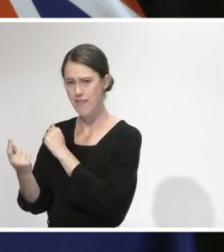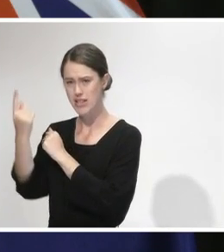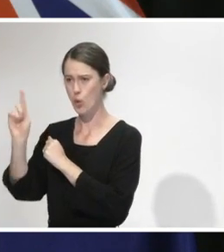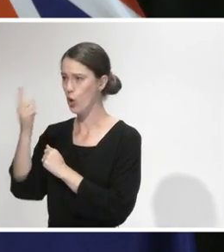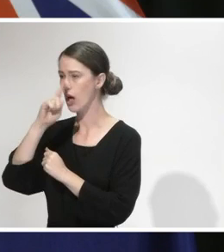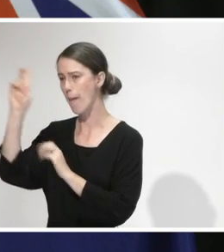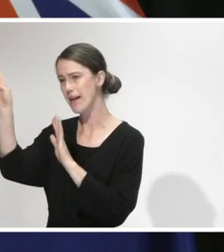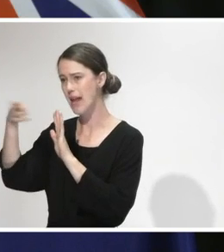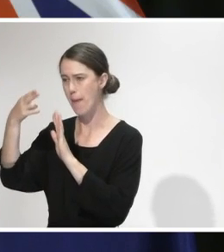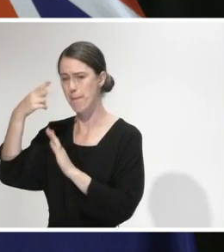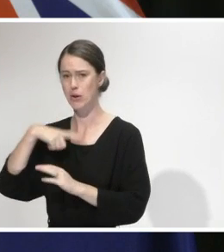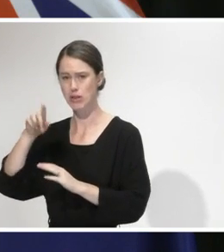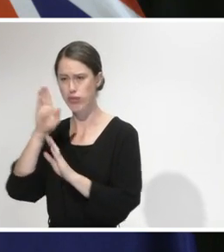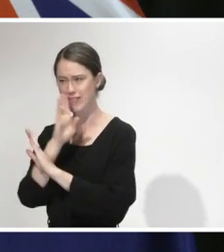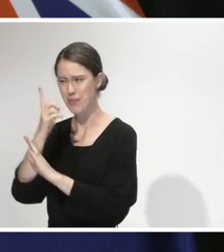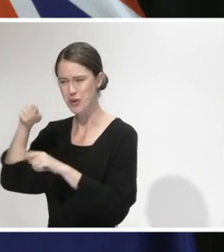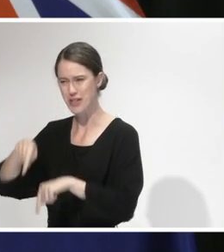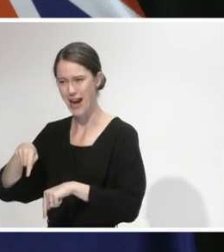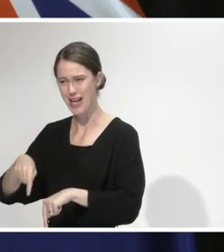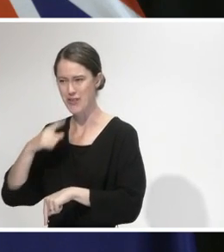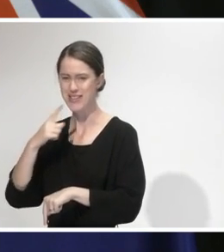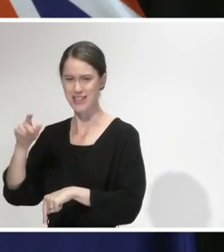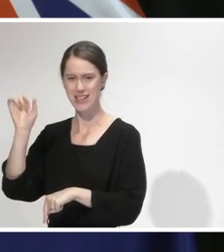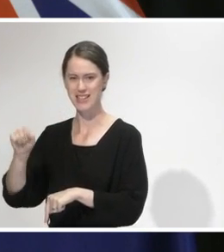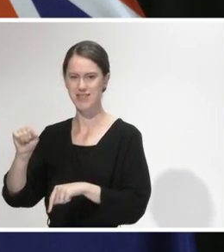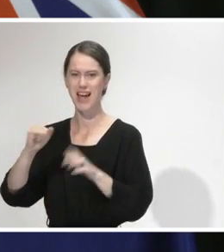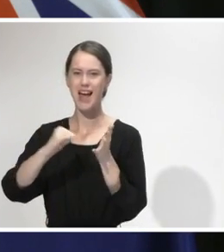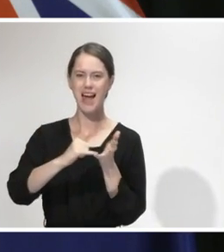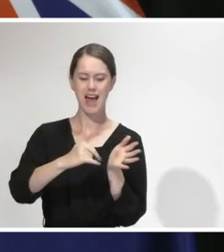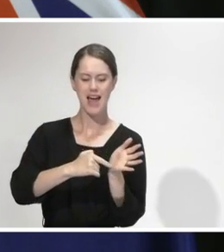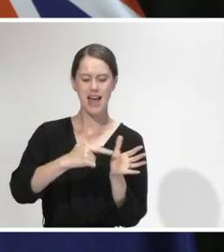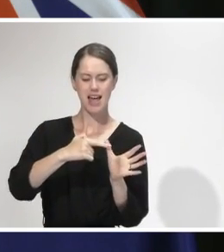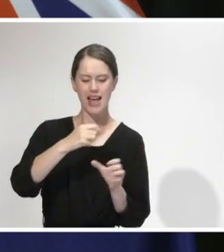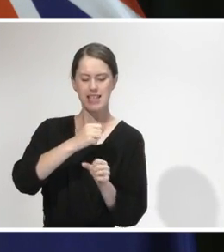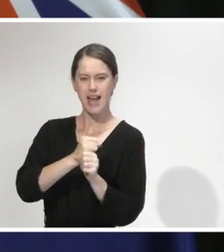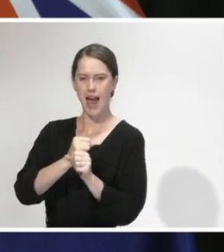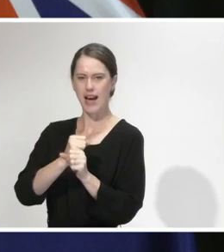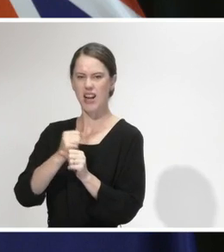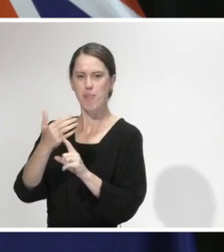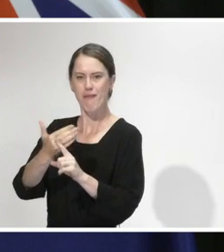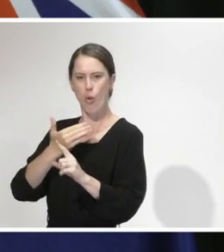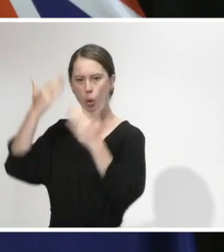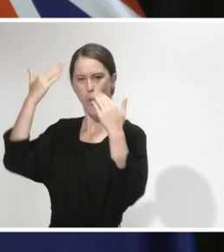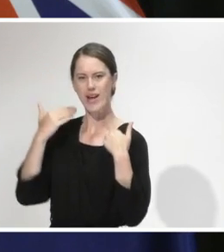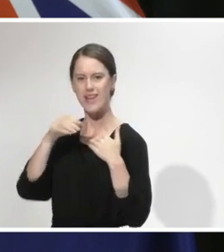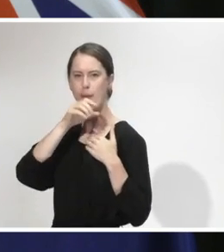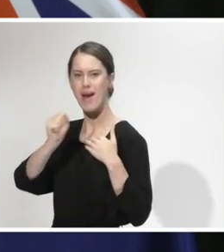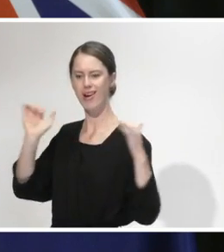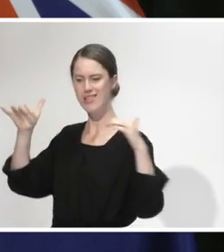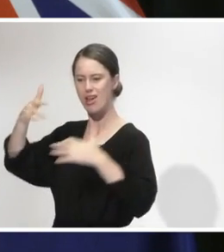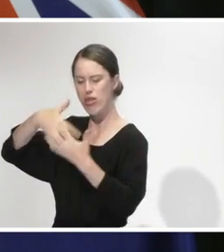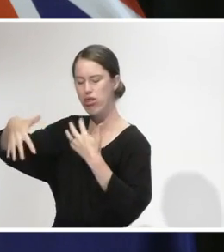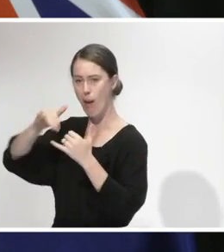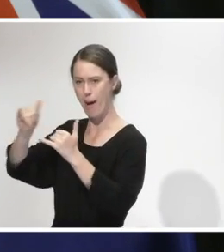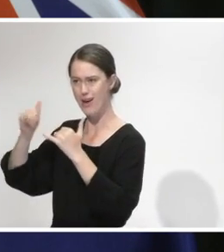be named because of privacy reasons. However, today that you've outlined that it was a stag party. What changed to make you be able to tell us what exactly it